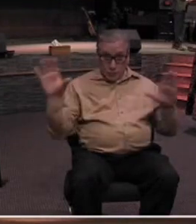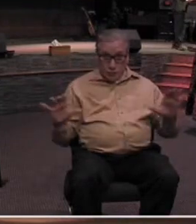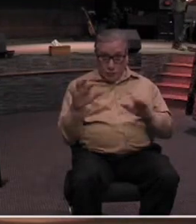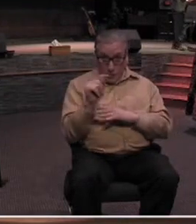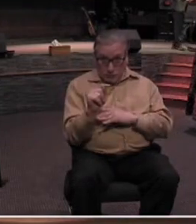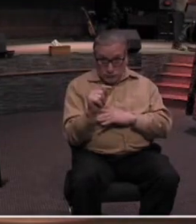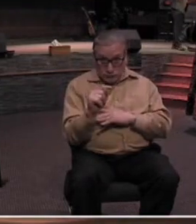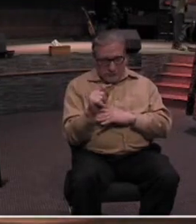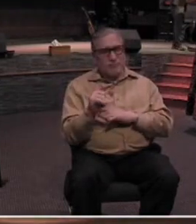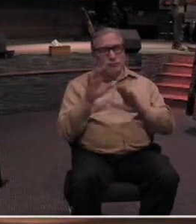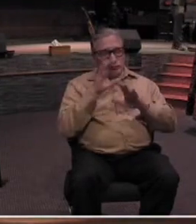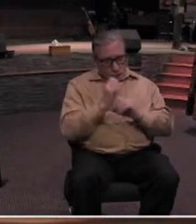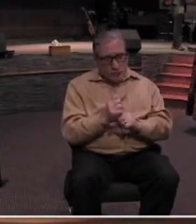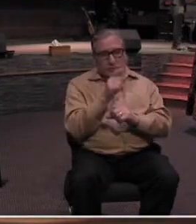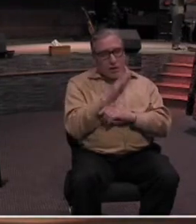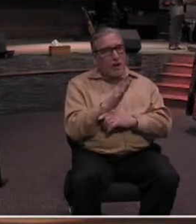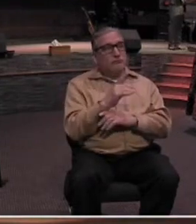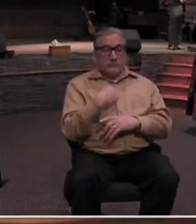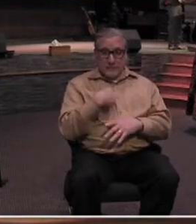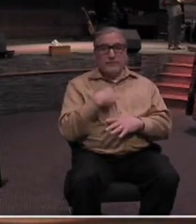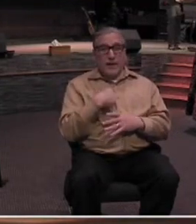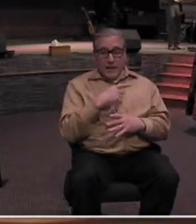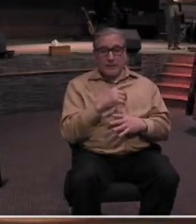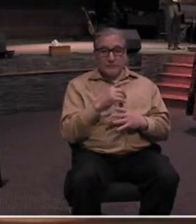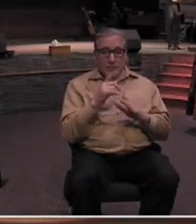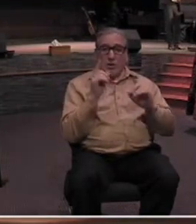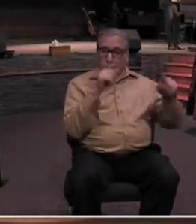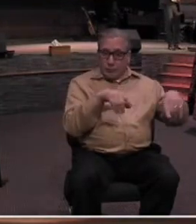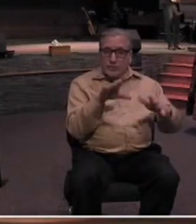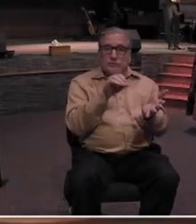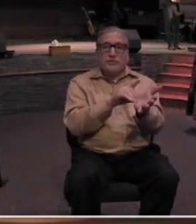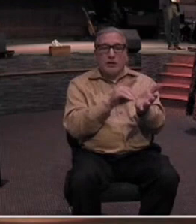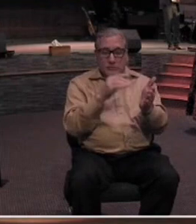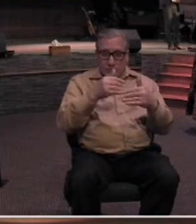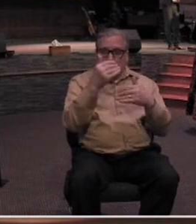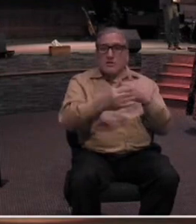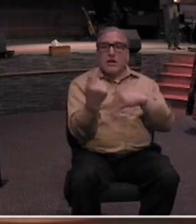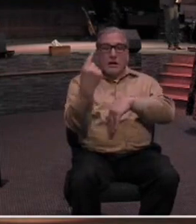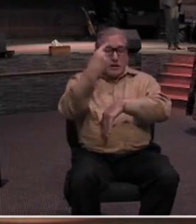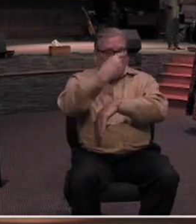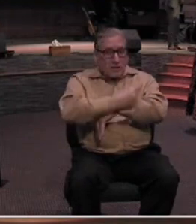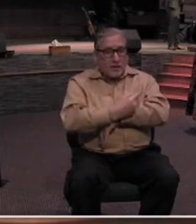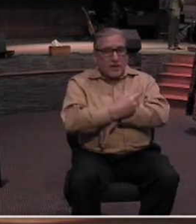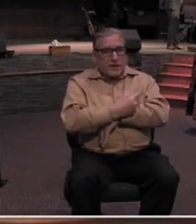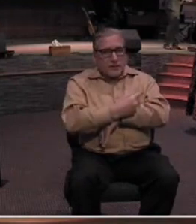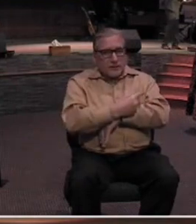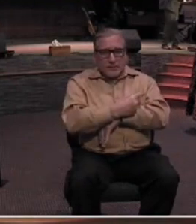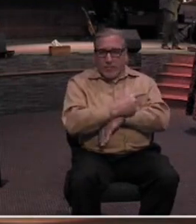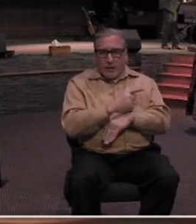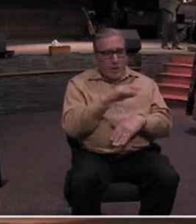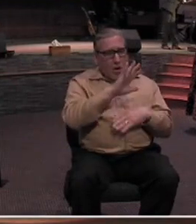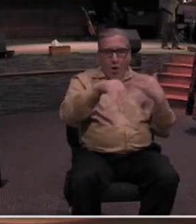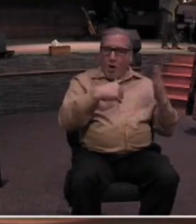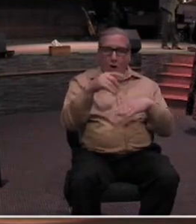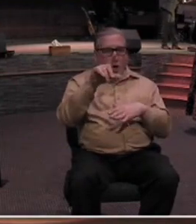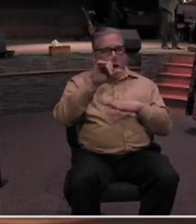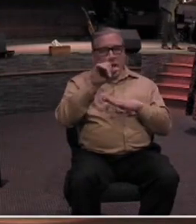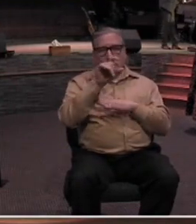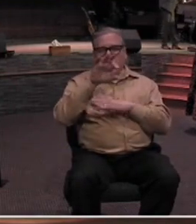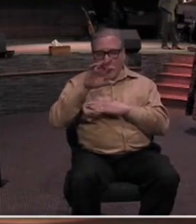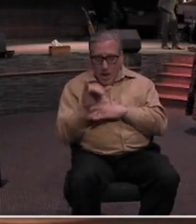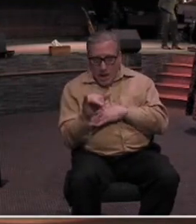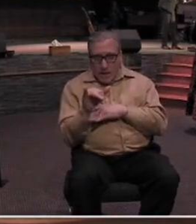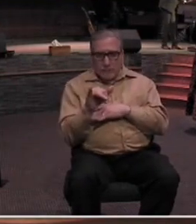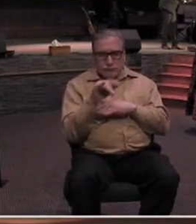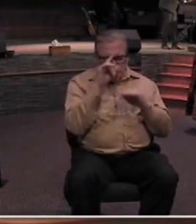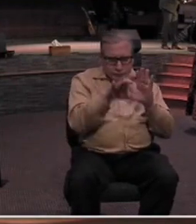trust God. True story. I went to the doctor the next day. He took all the scans, the x-rays. He